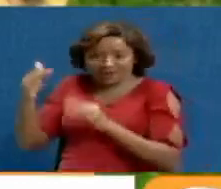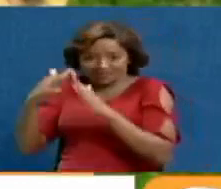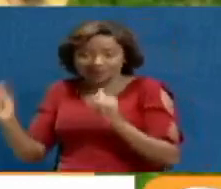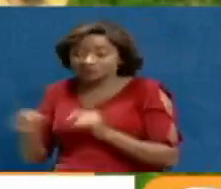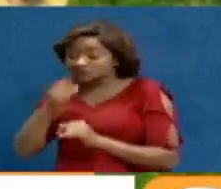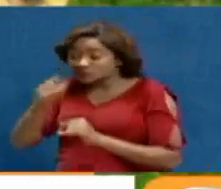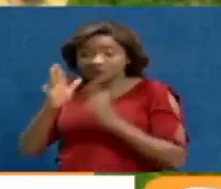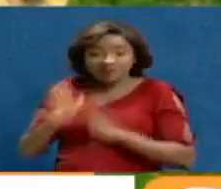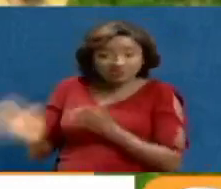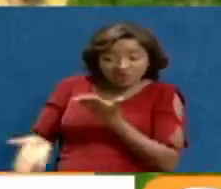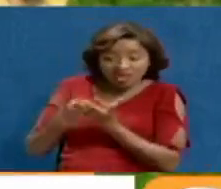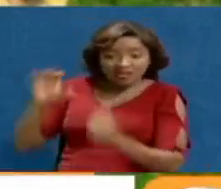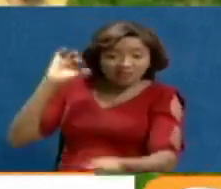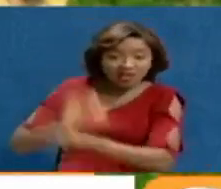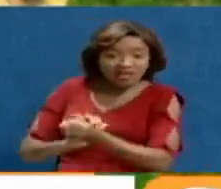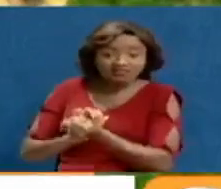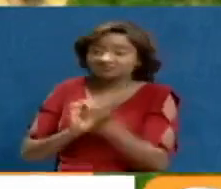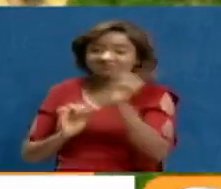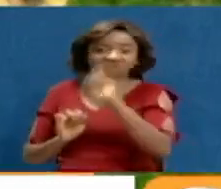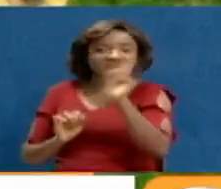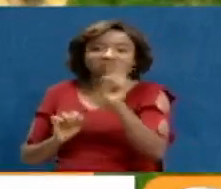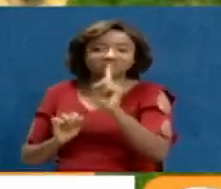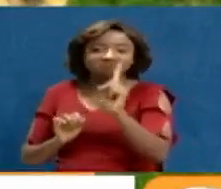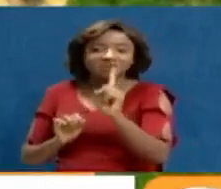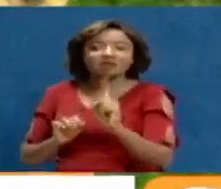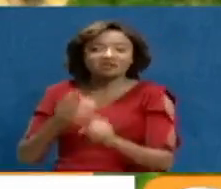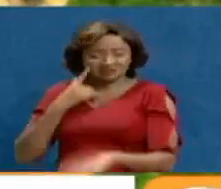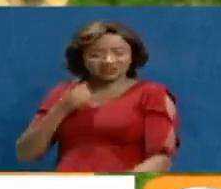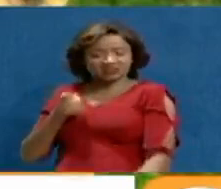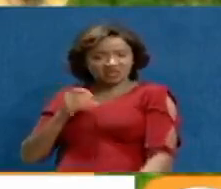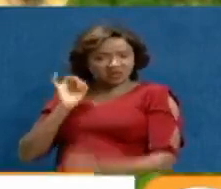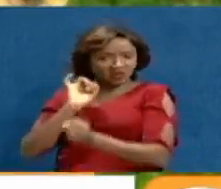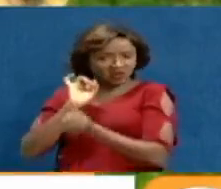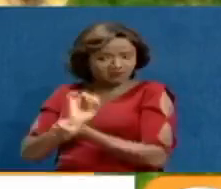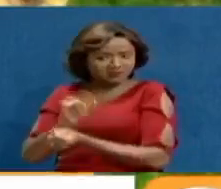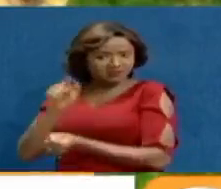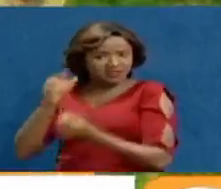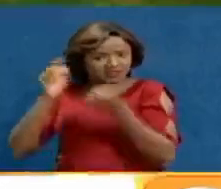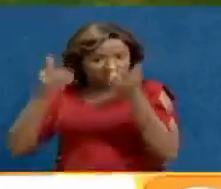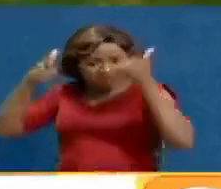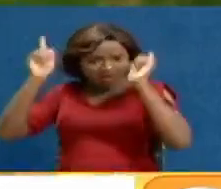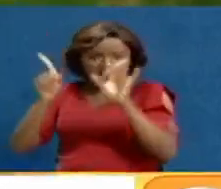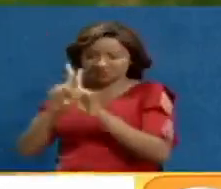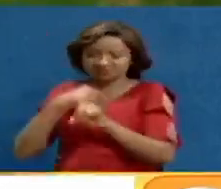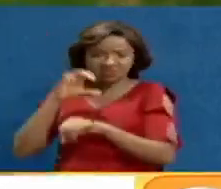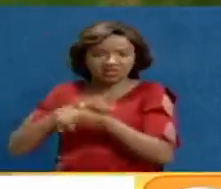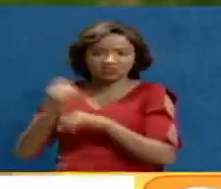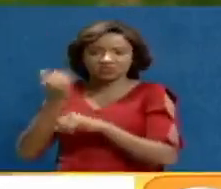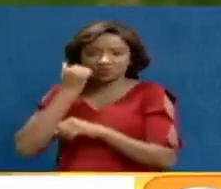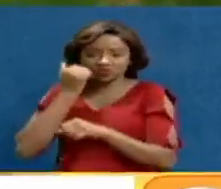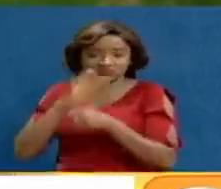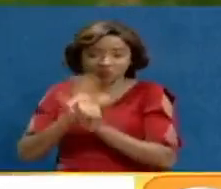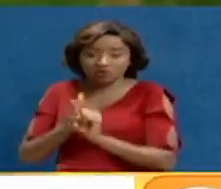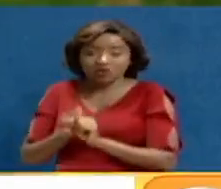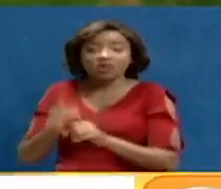hawezi kusaidia kumshika, kufungia mahali pazuri, anaona tu nkambe pia yataathirika na hiyo ugonjwa. Hii njia iko hapa karibu na